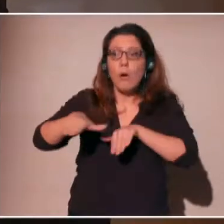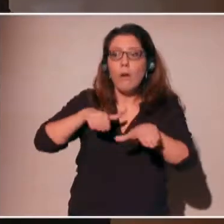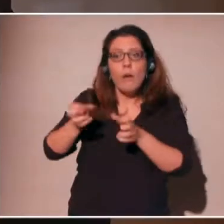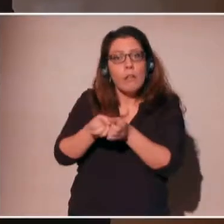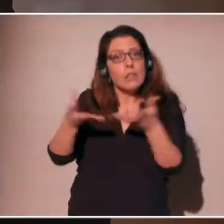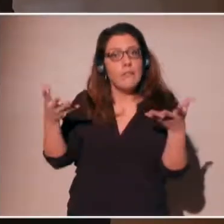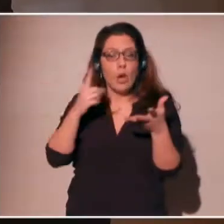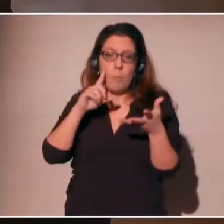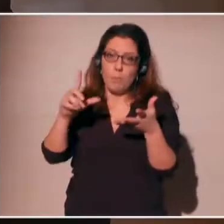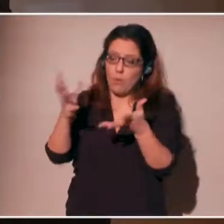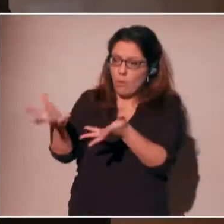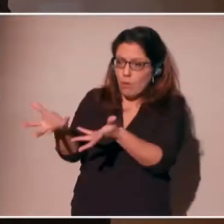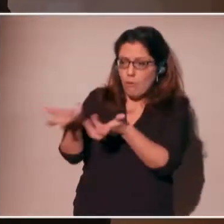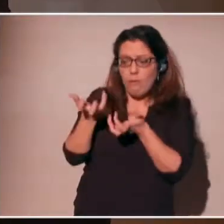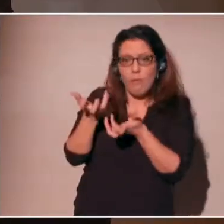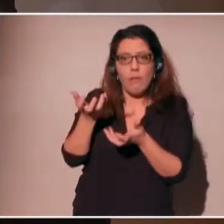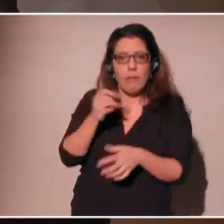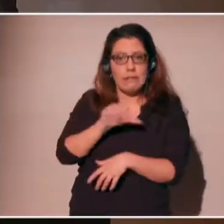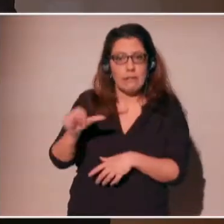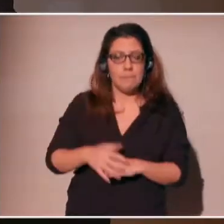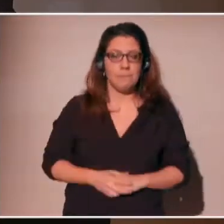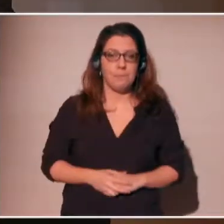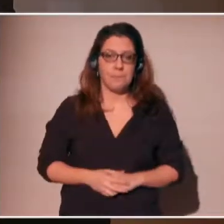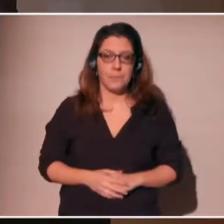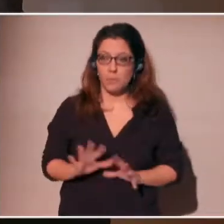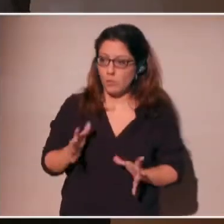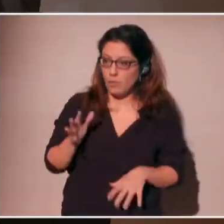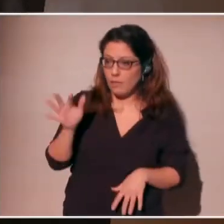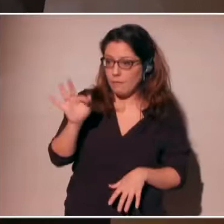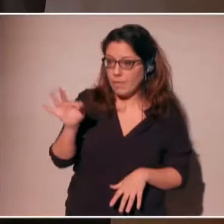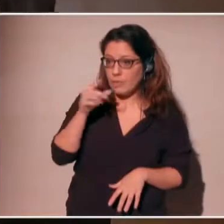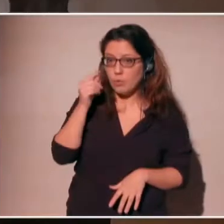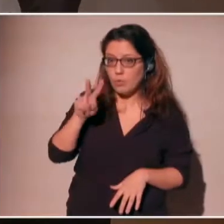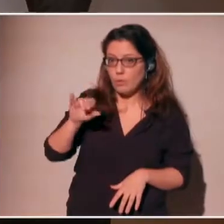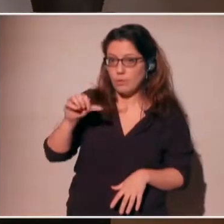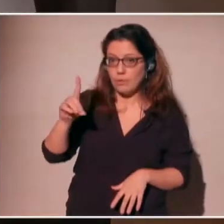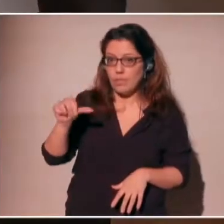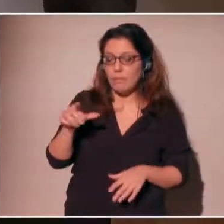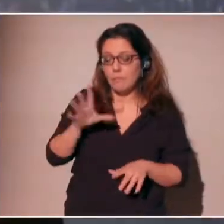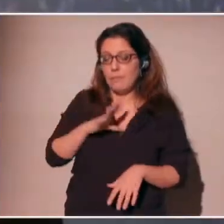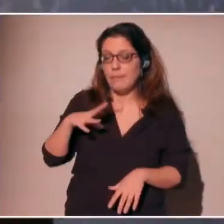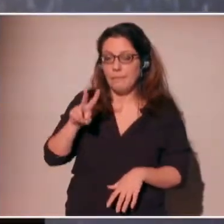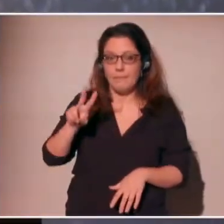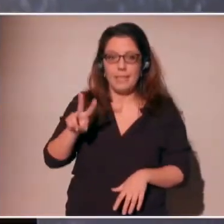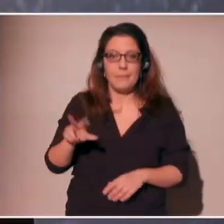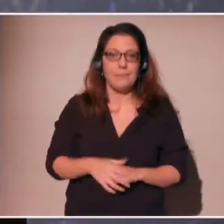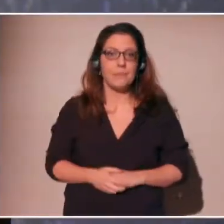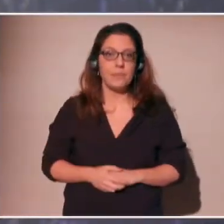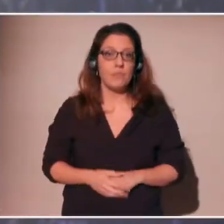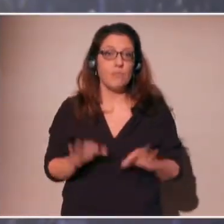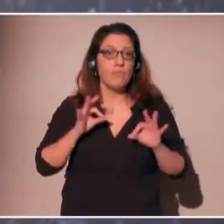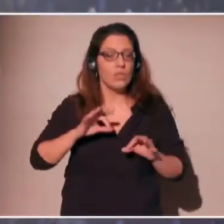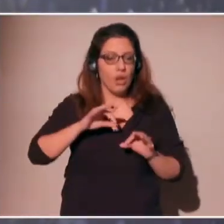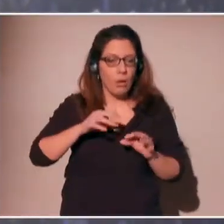should be developed to promote the attractiveness of our system on all levels? Frédérique Vidal?